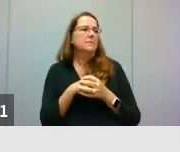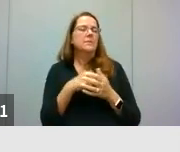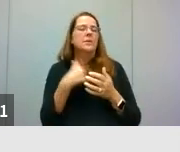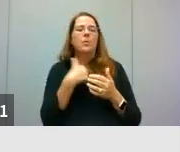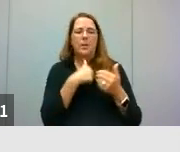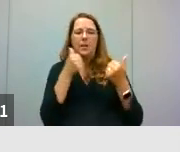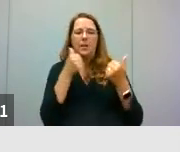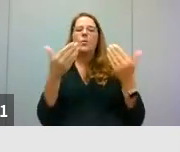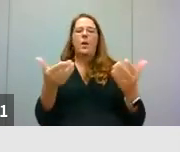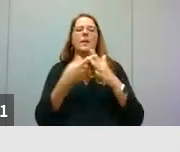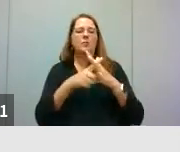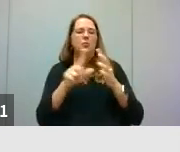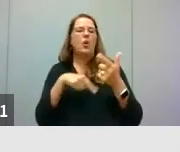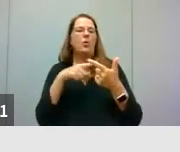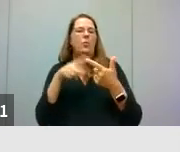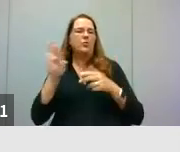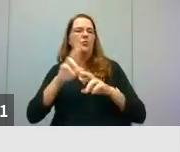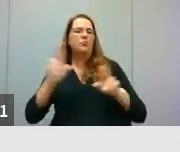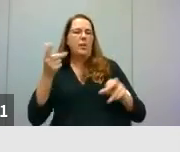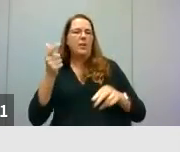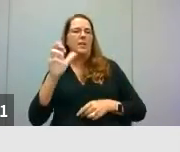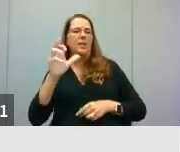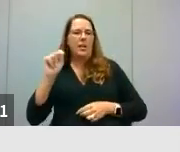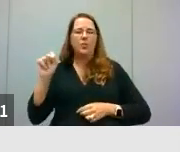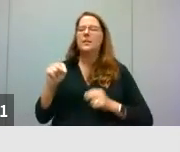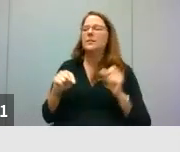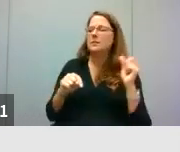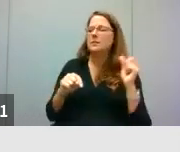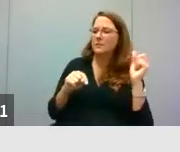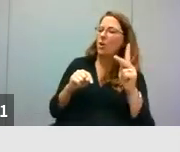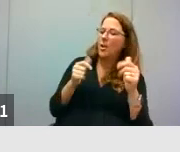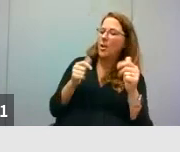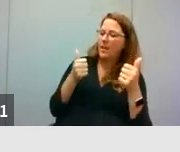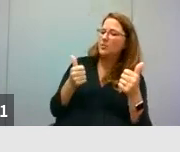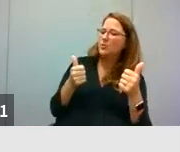we can start when you're ready, Garrett. All right, glad to do it. It is